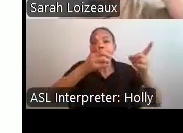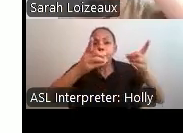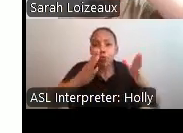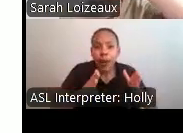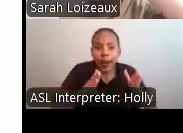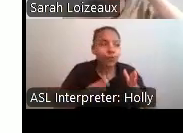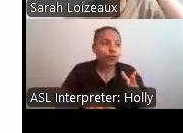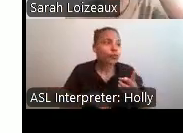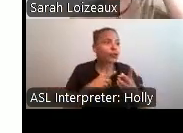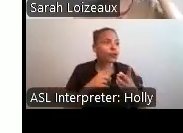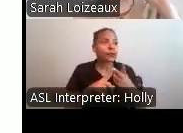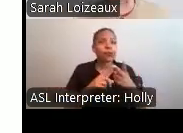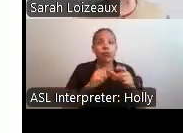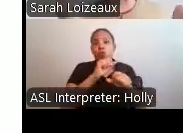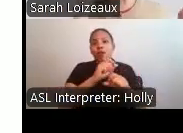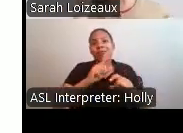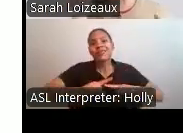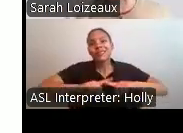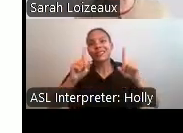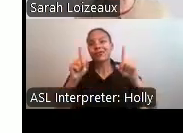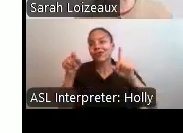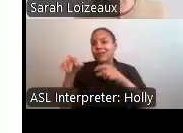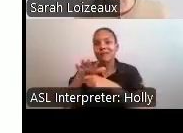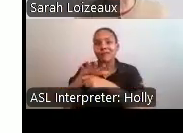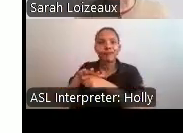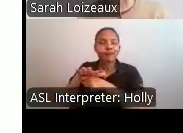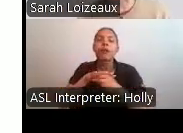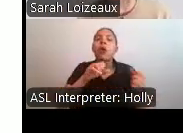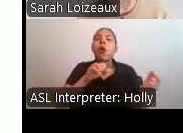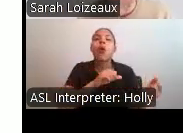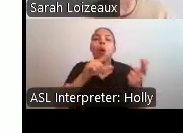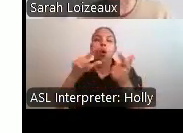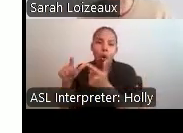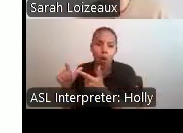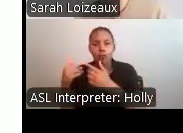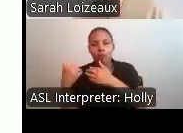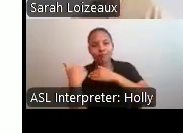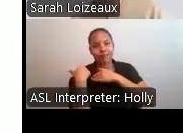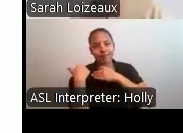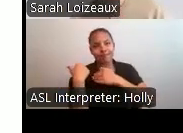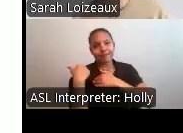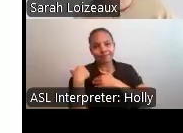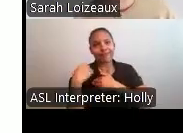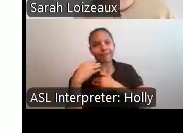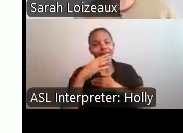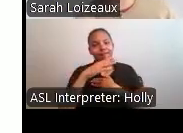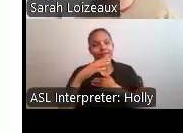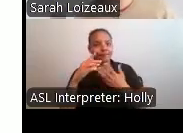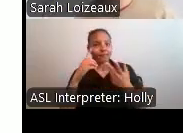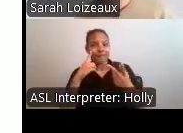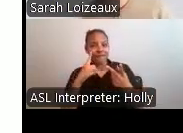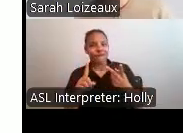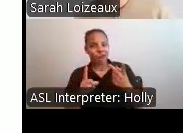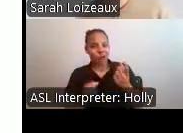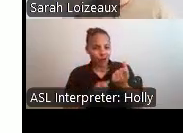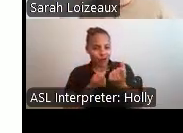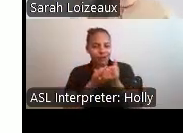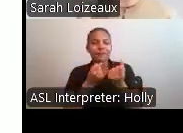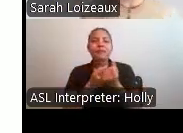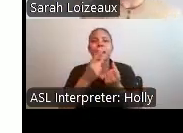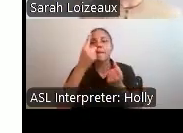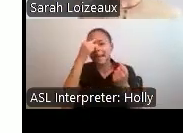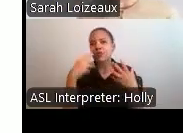in another area, everyone plays a role in supporting a healthy mental health workplace, mental health friendly